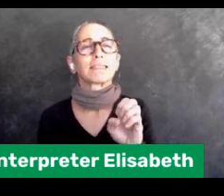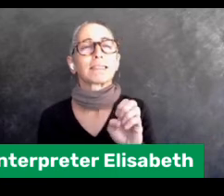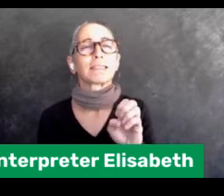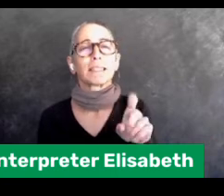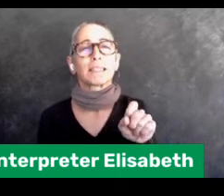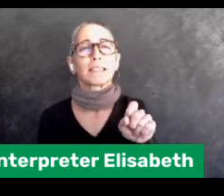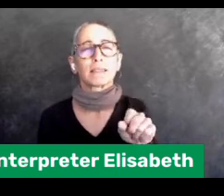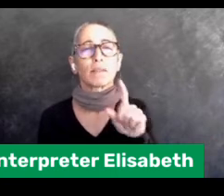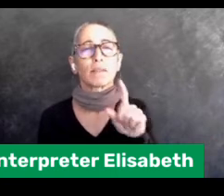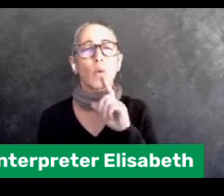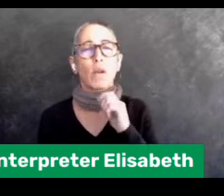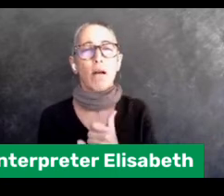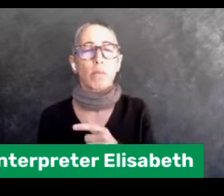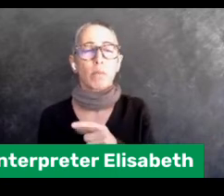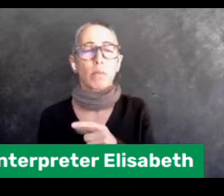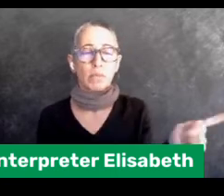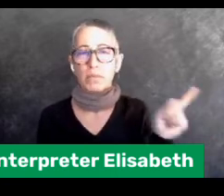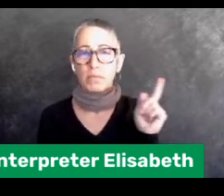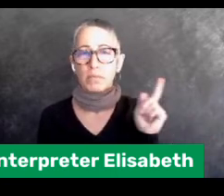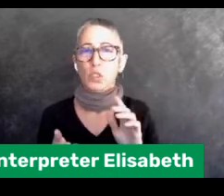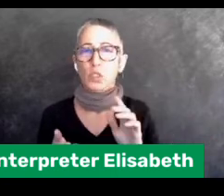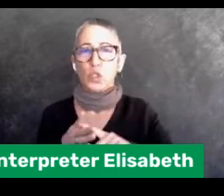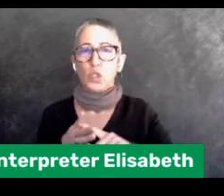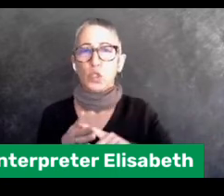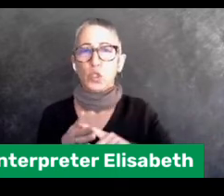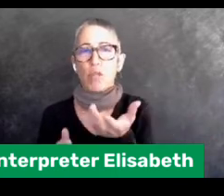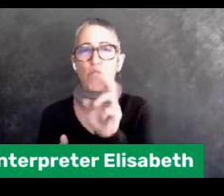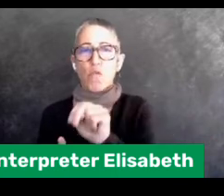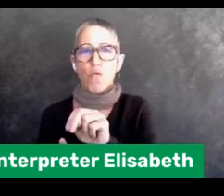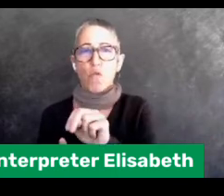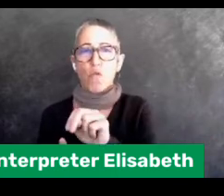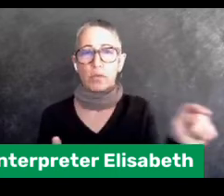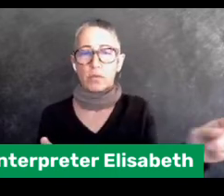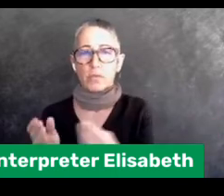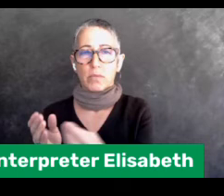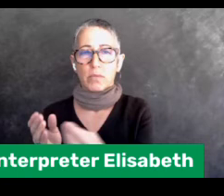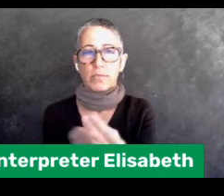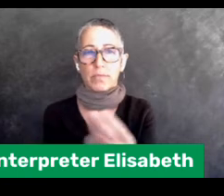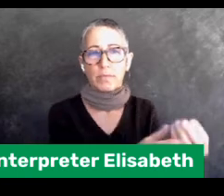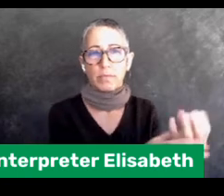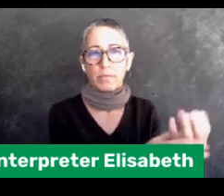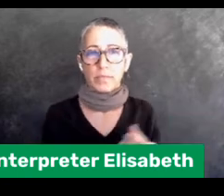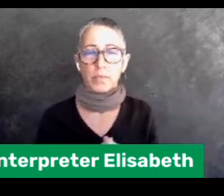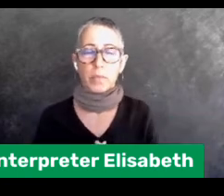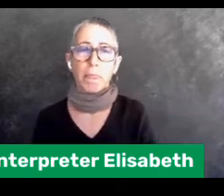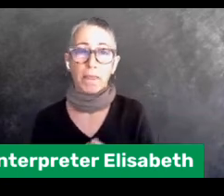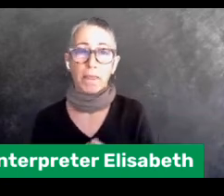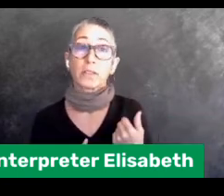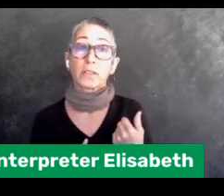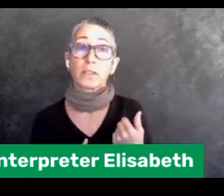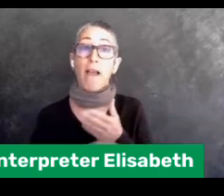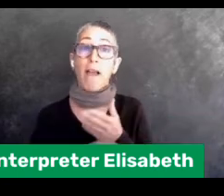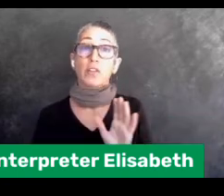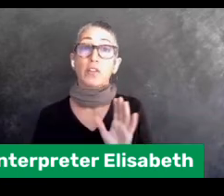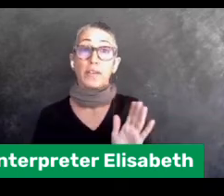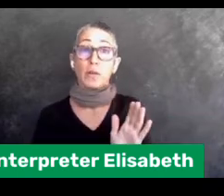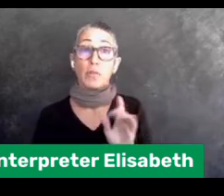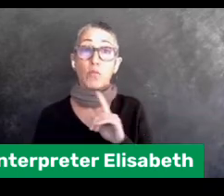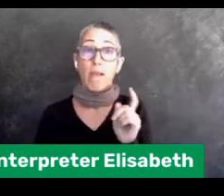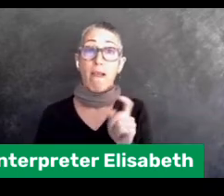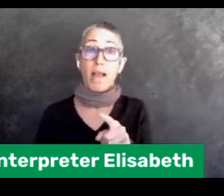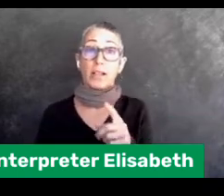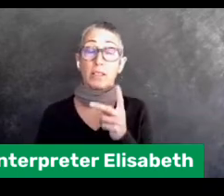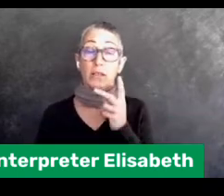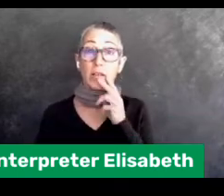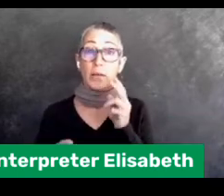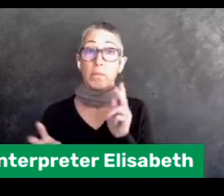gardening. In addition to that, after the film screening, we asked viewers from the Austin community to complete a